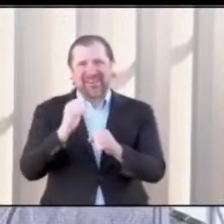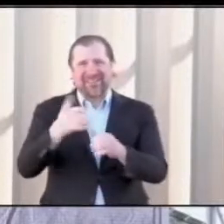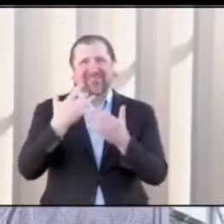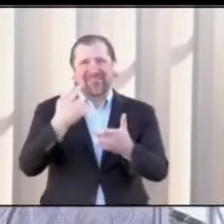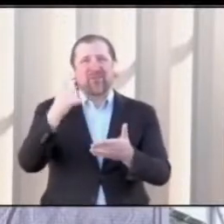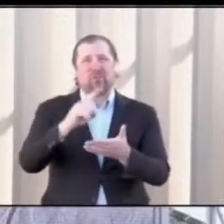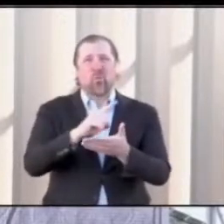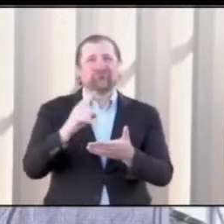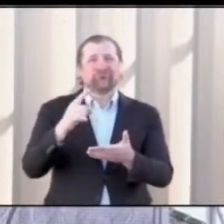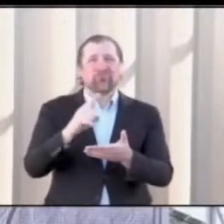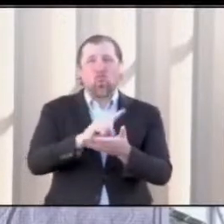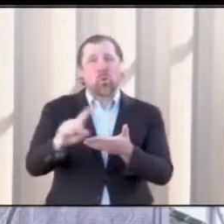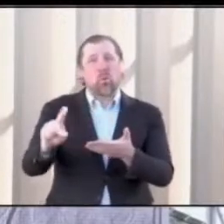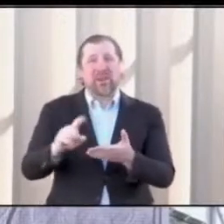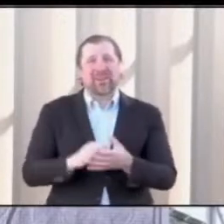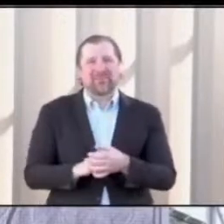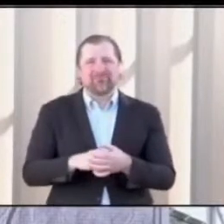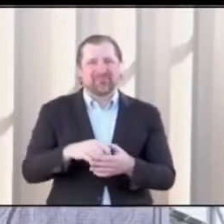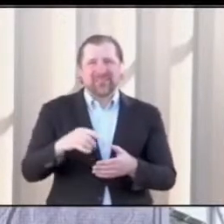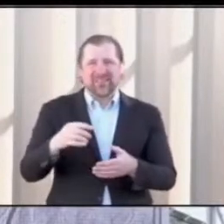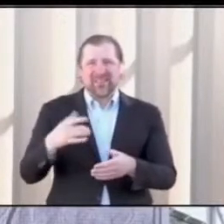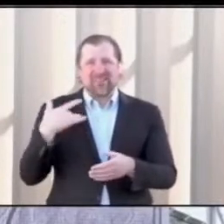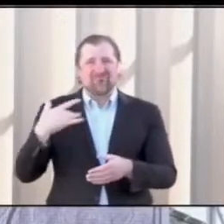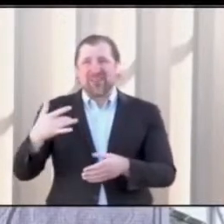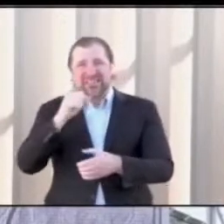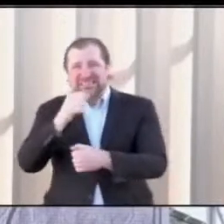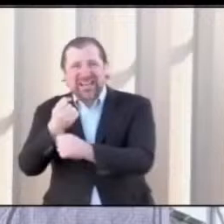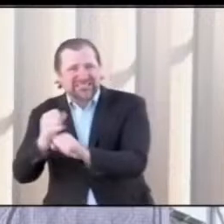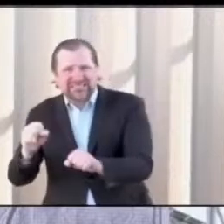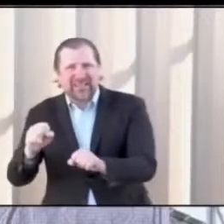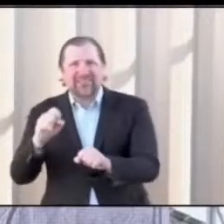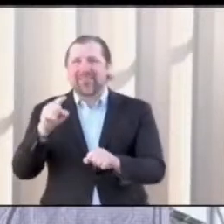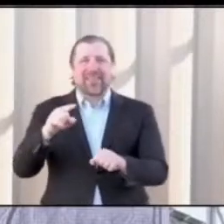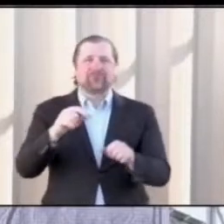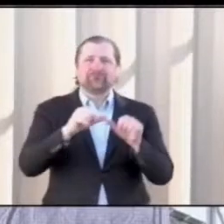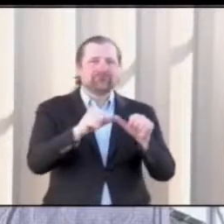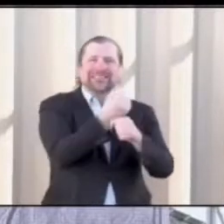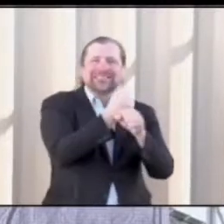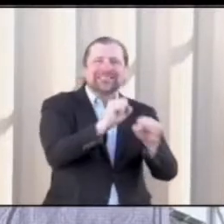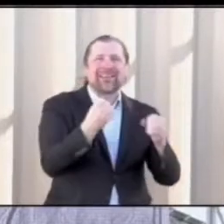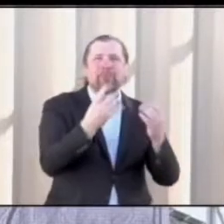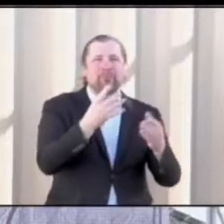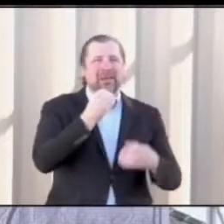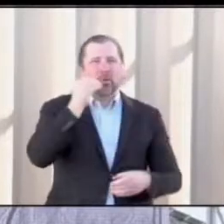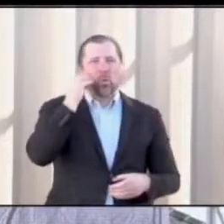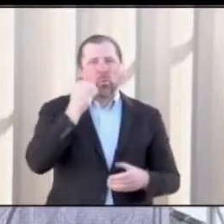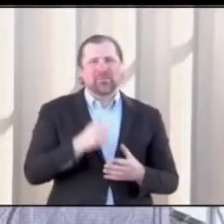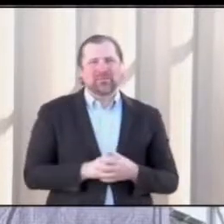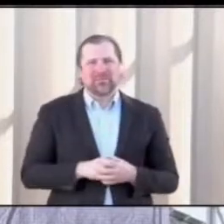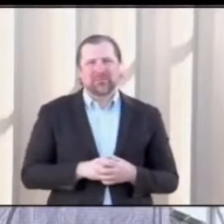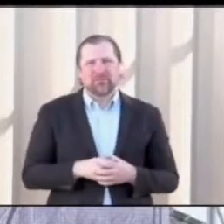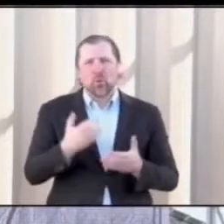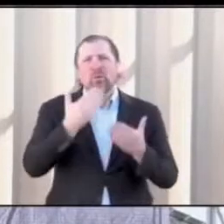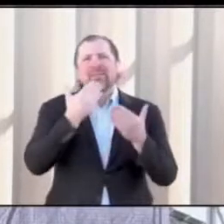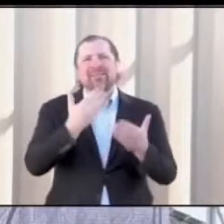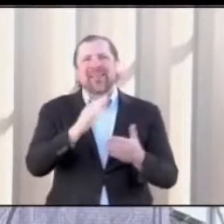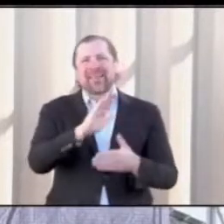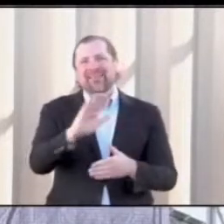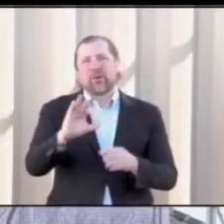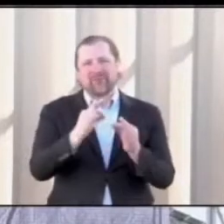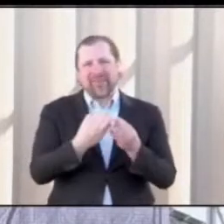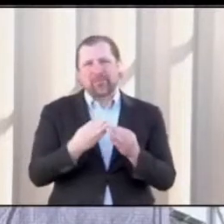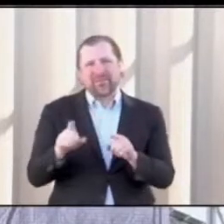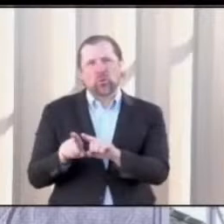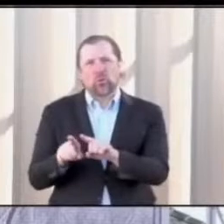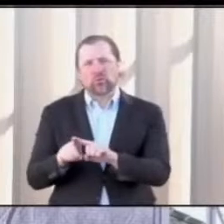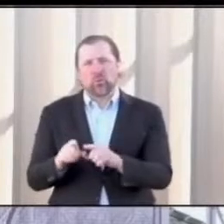week. In unsafe conditions, they have saved many, many homes. And I want to thank their families also. I